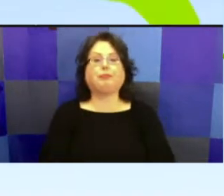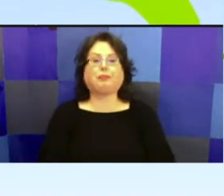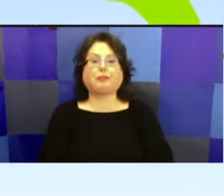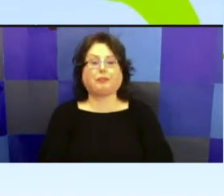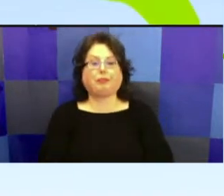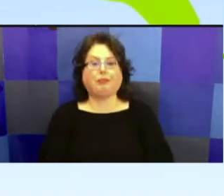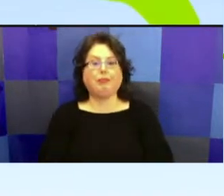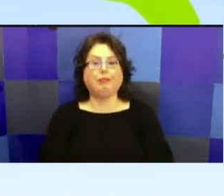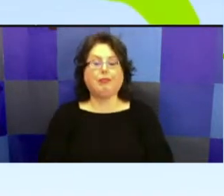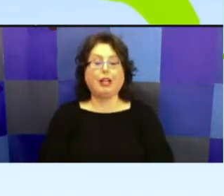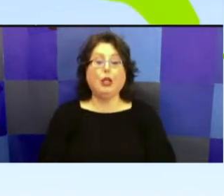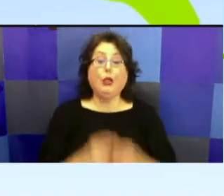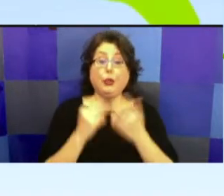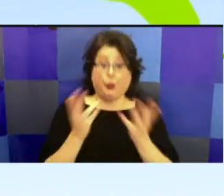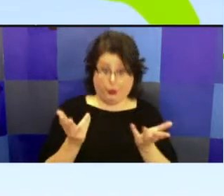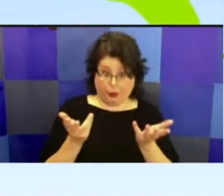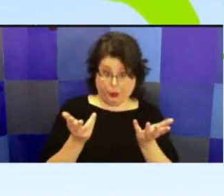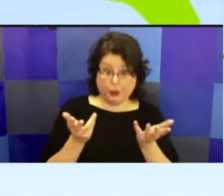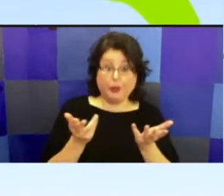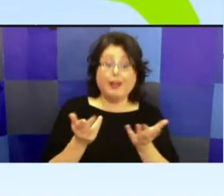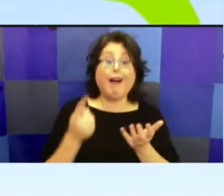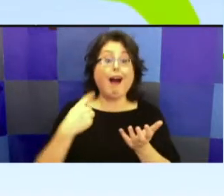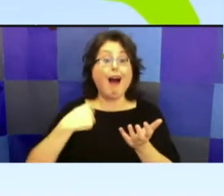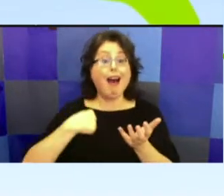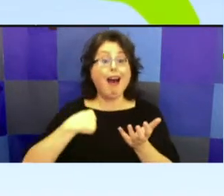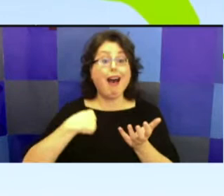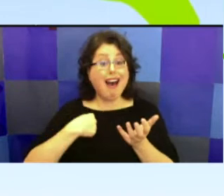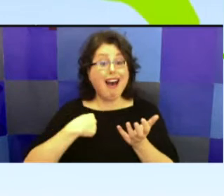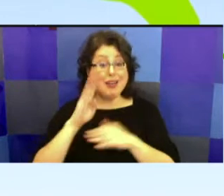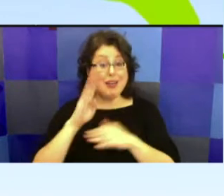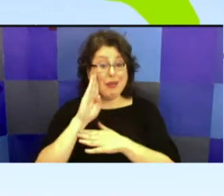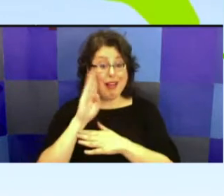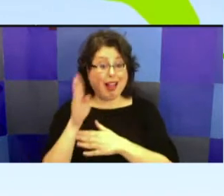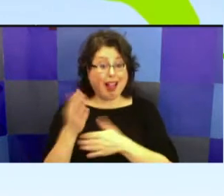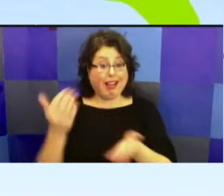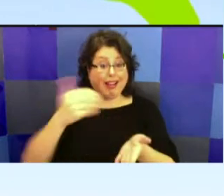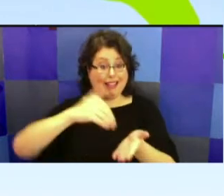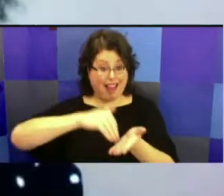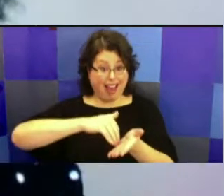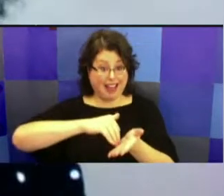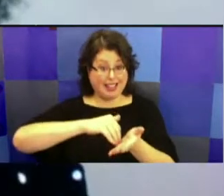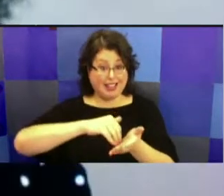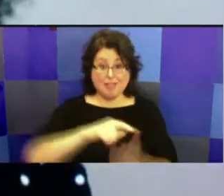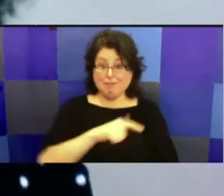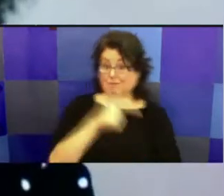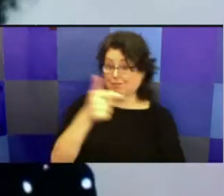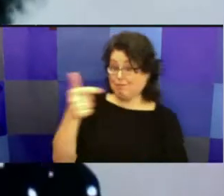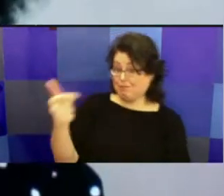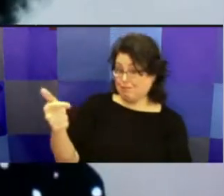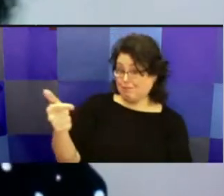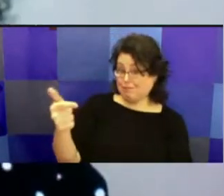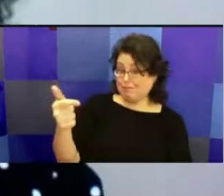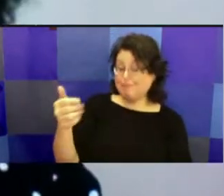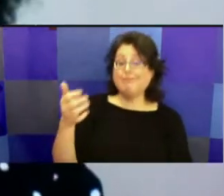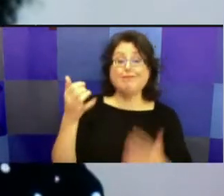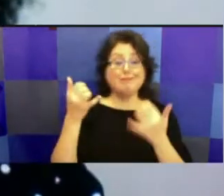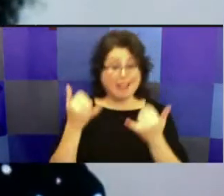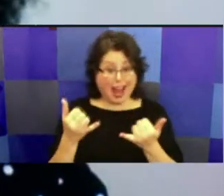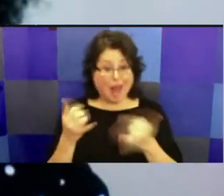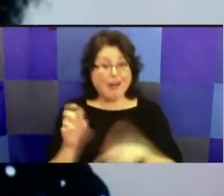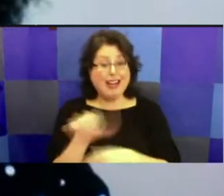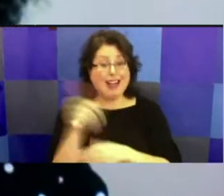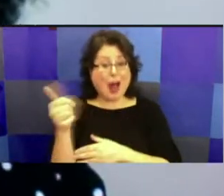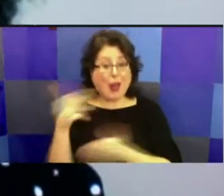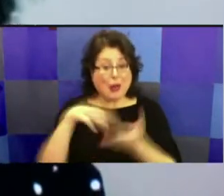And so I am going to, again, turn it over for you to hear from another of